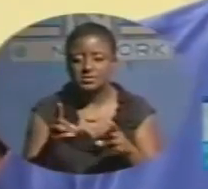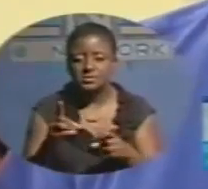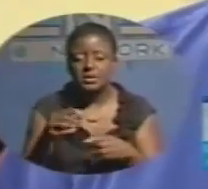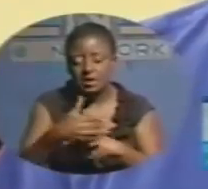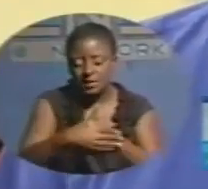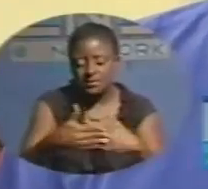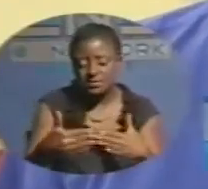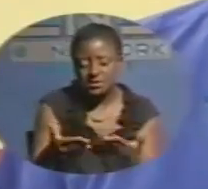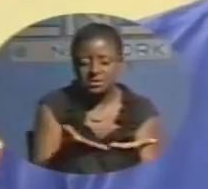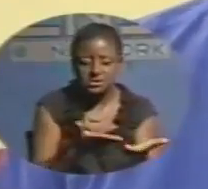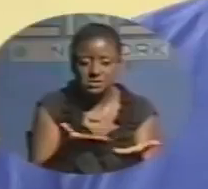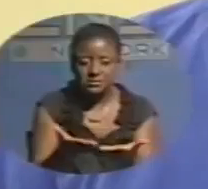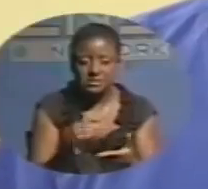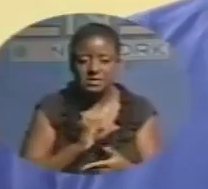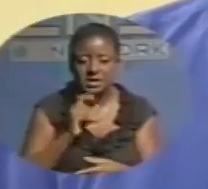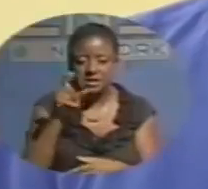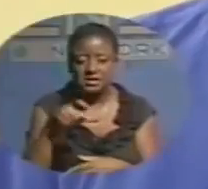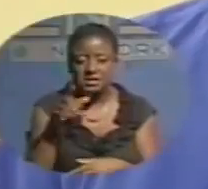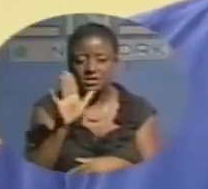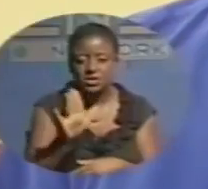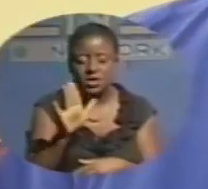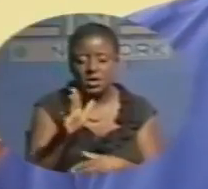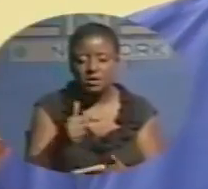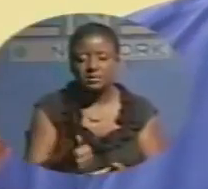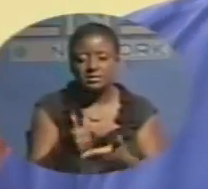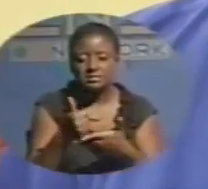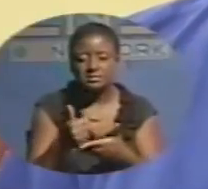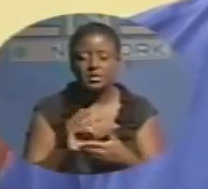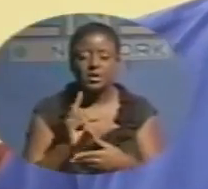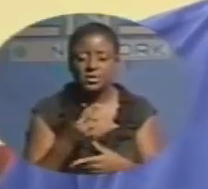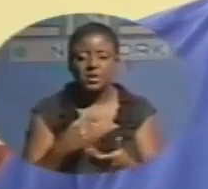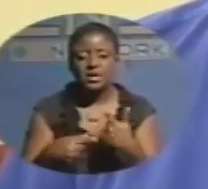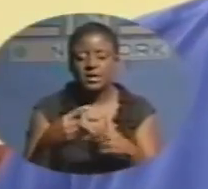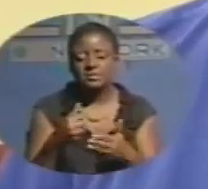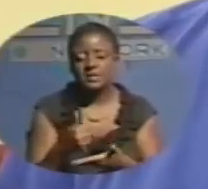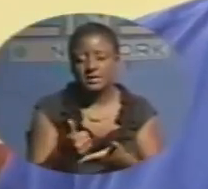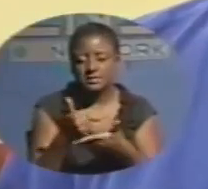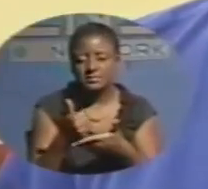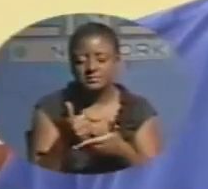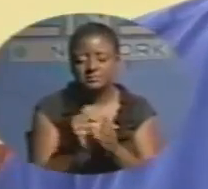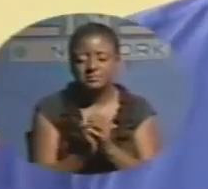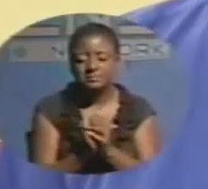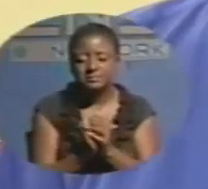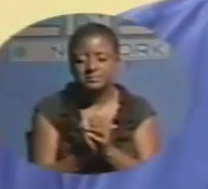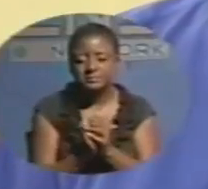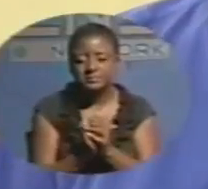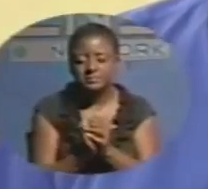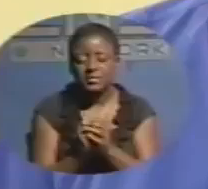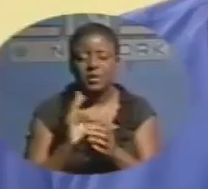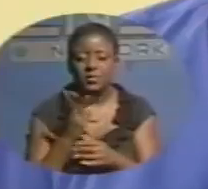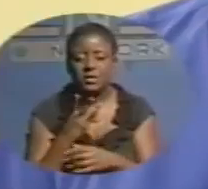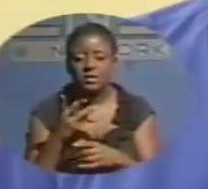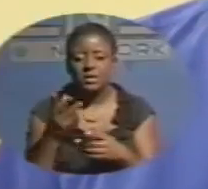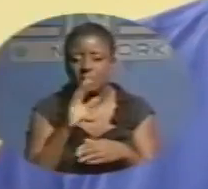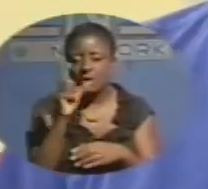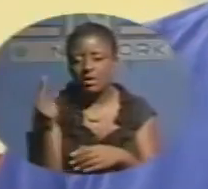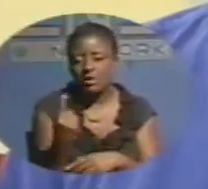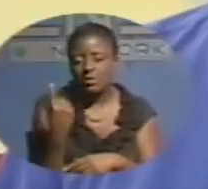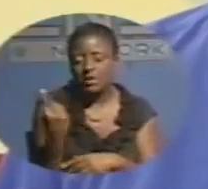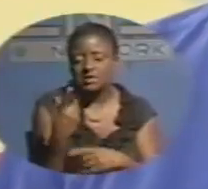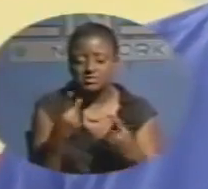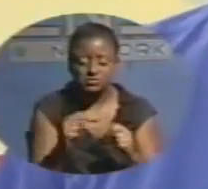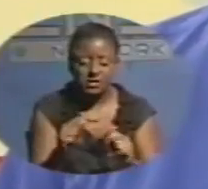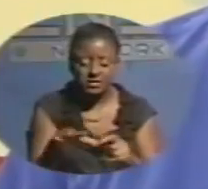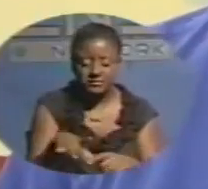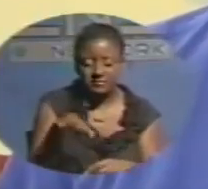your involvement, we jumped right on board. Because we've always been needing to find initiatives like this to assist people that